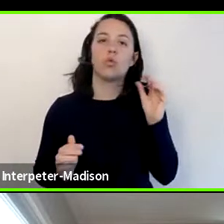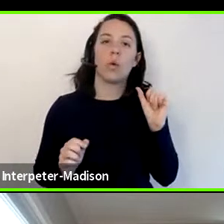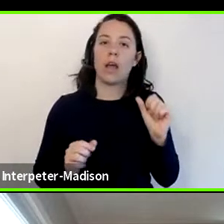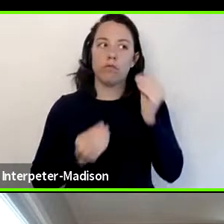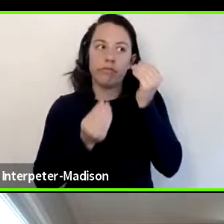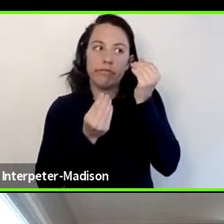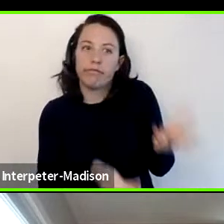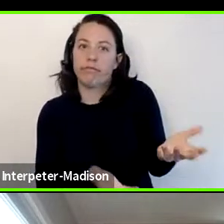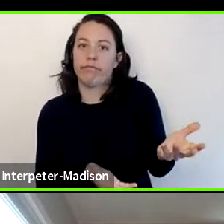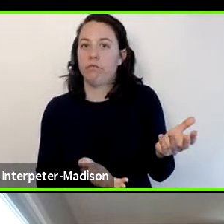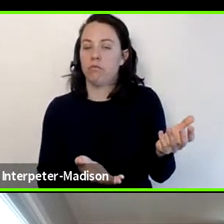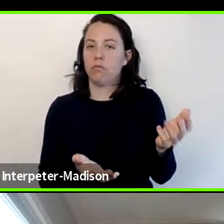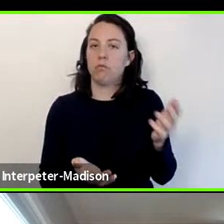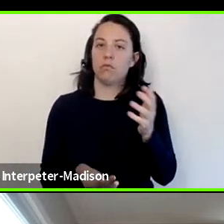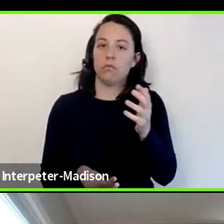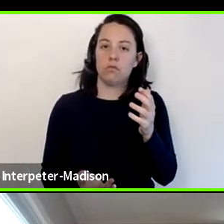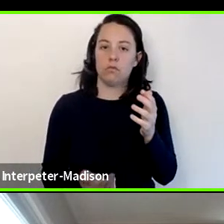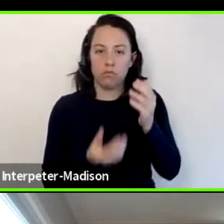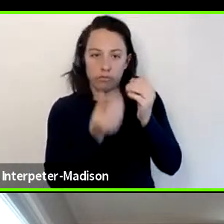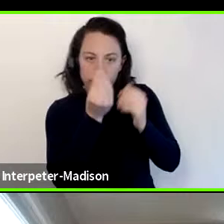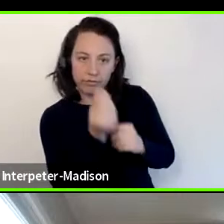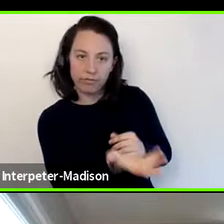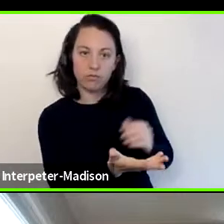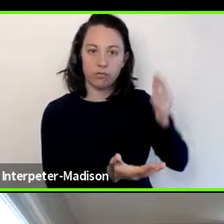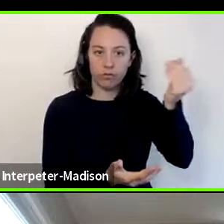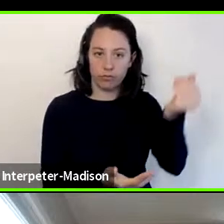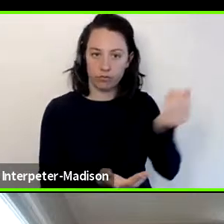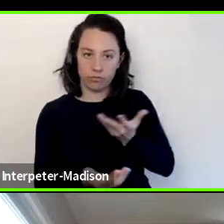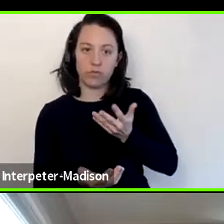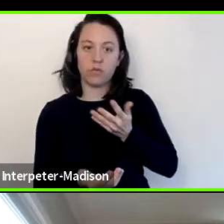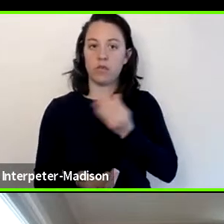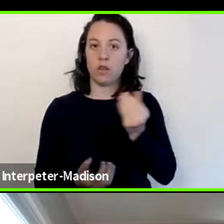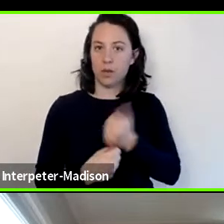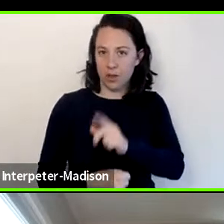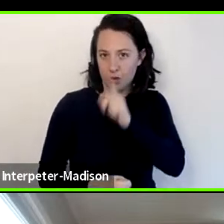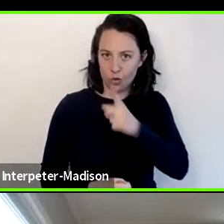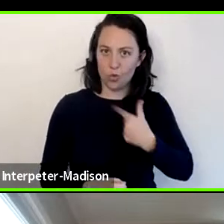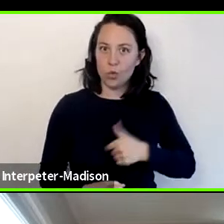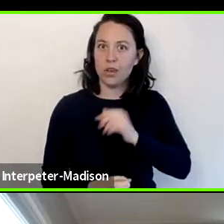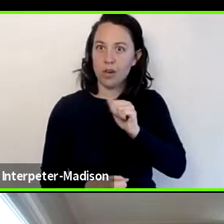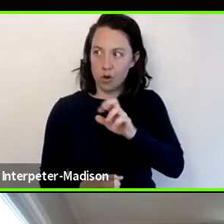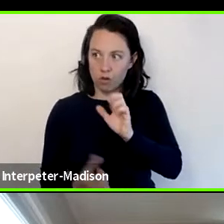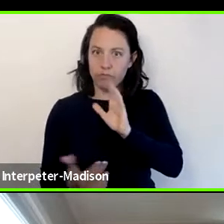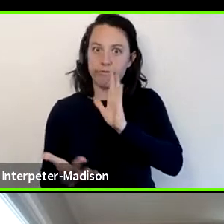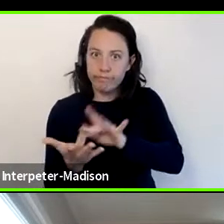you and vice versa, and make sure we're reaching every community member.